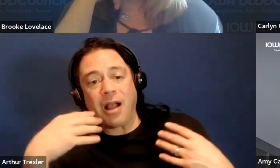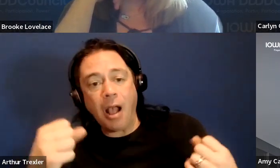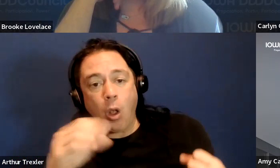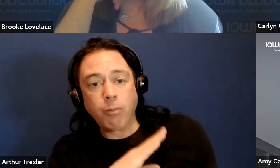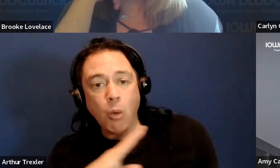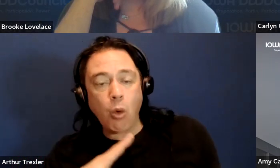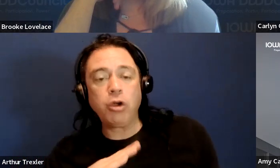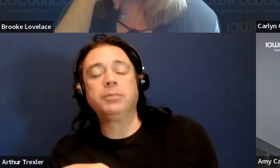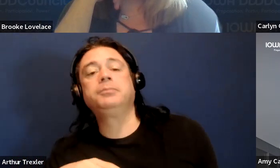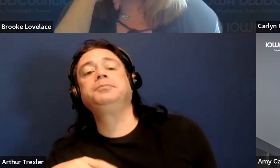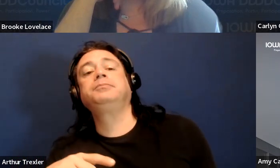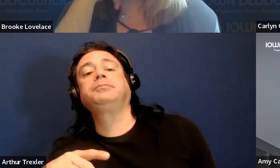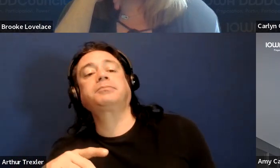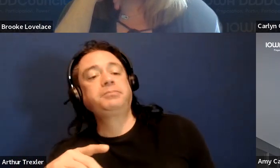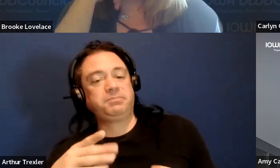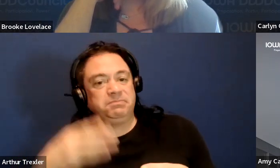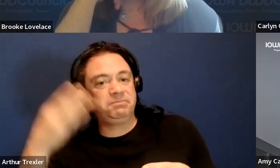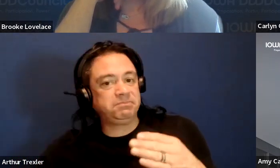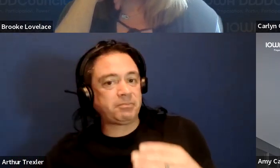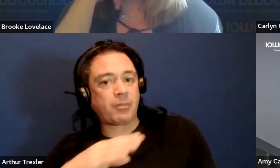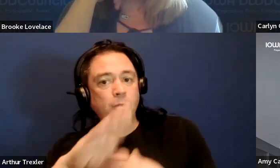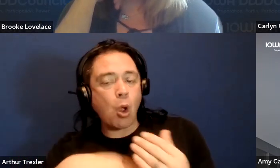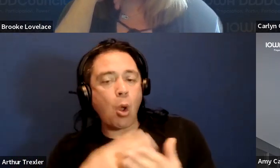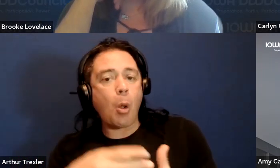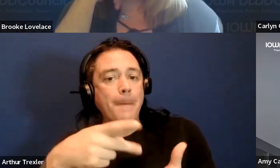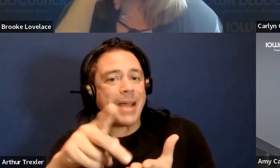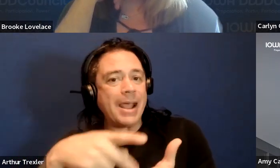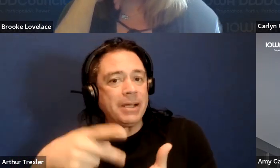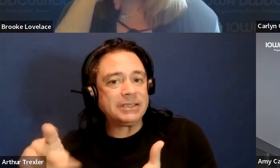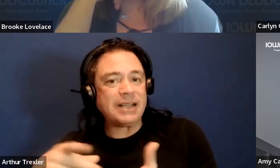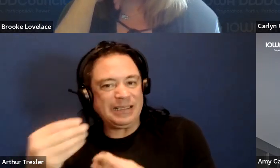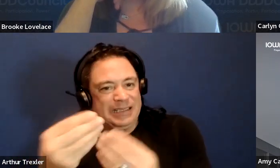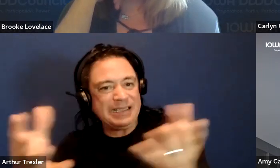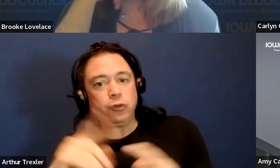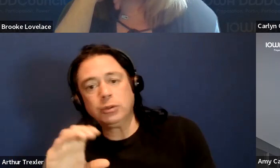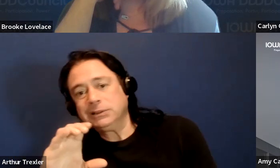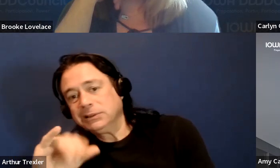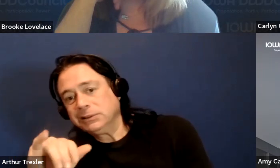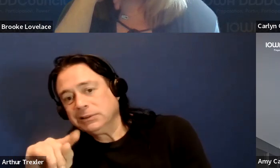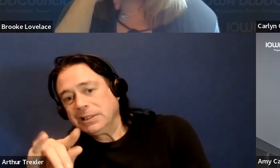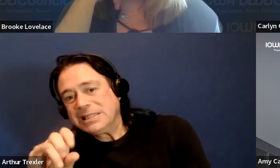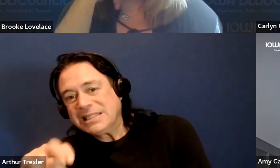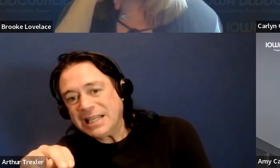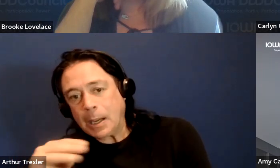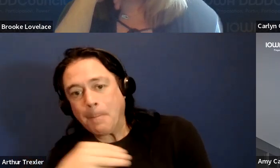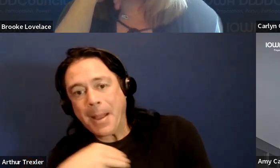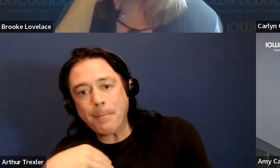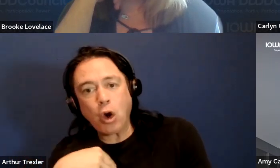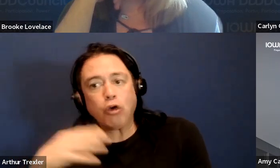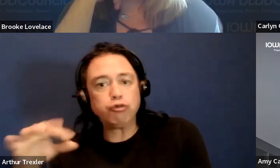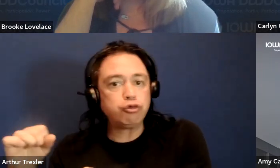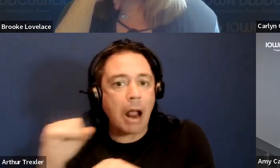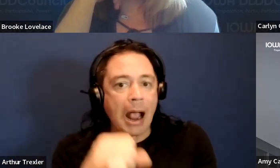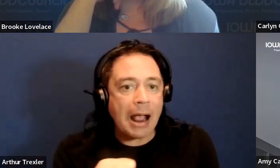Board. It ended all of the payments that they give citizen members of these commissions to be able to drive in